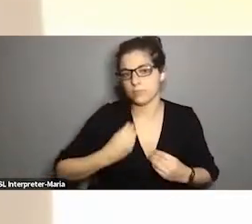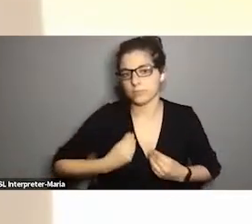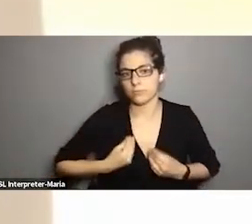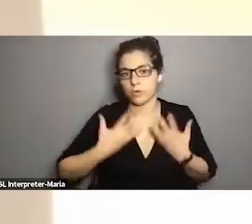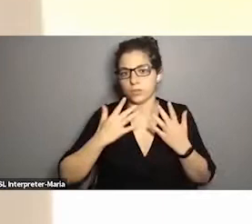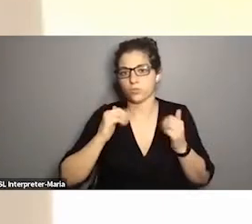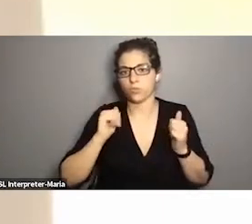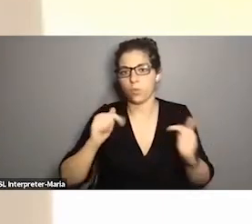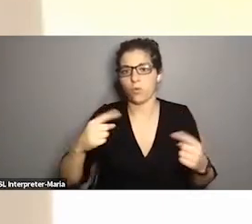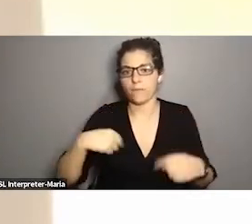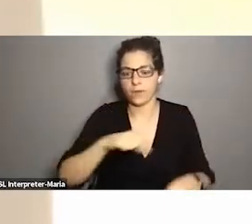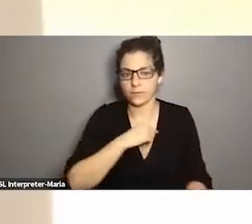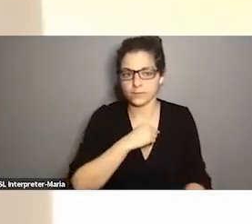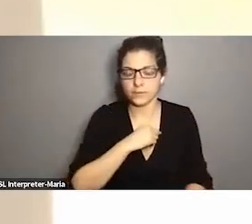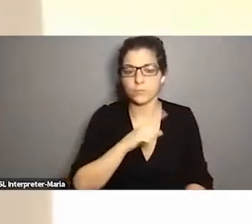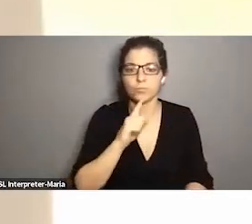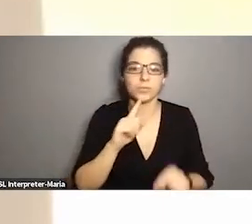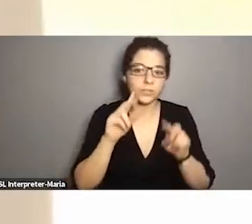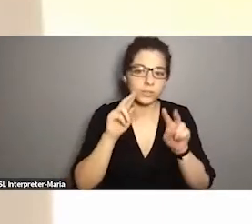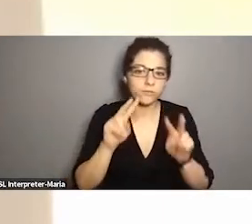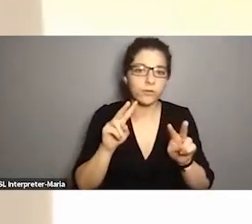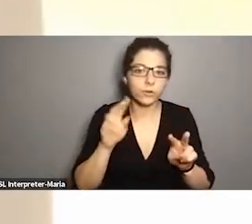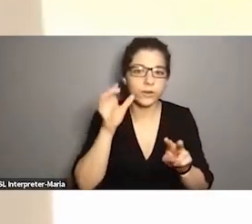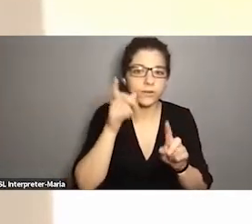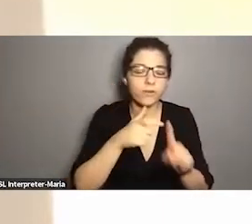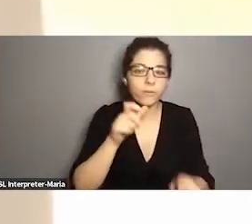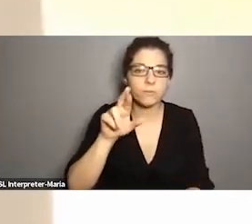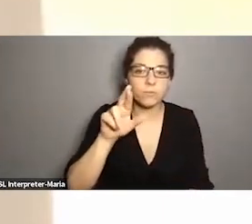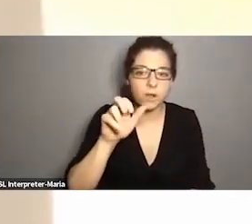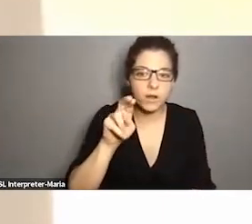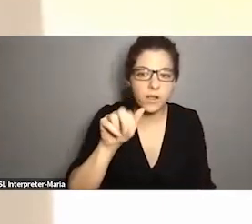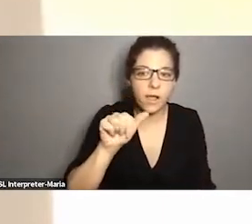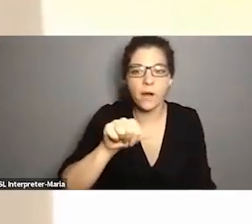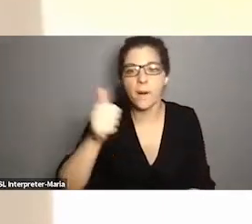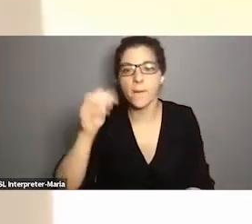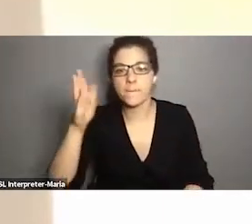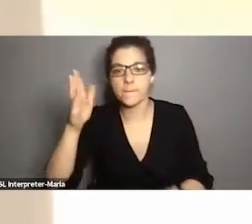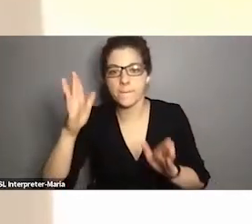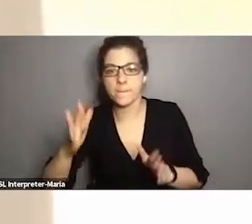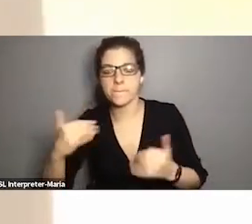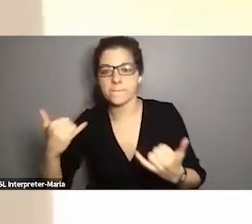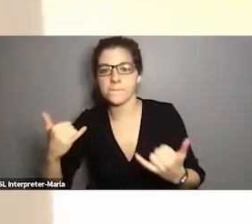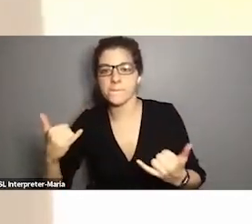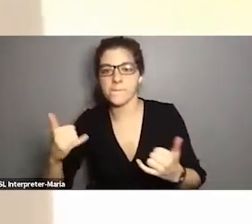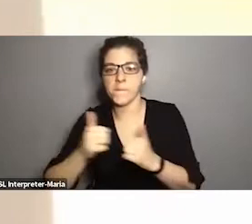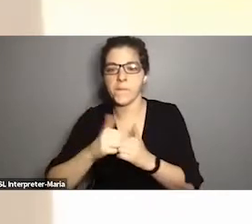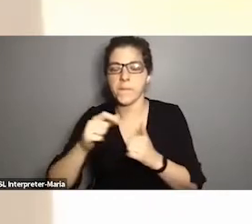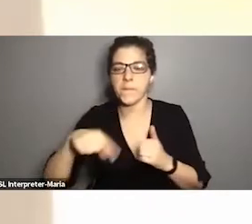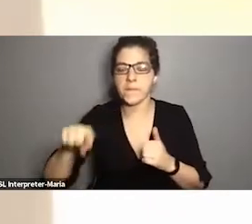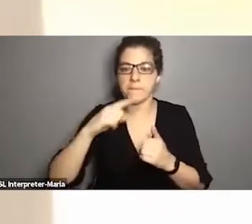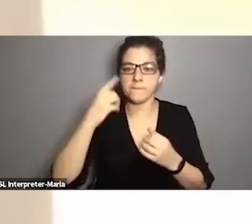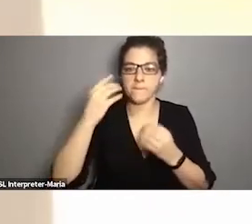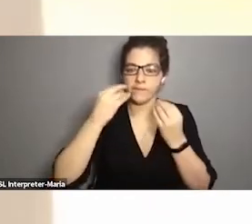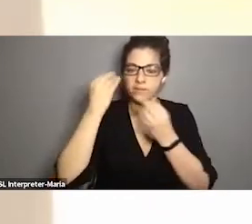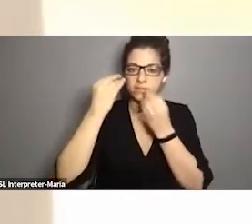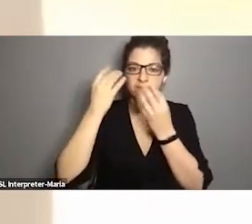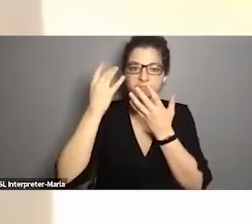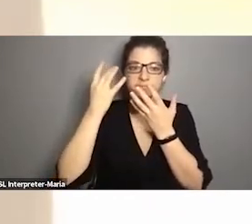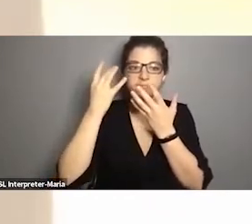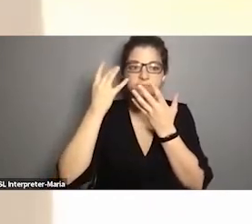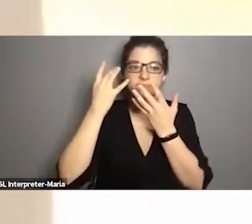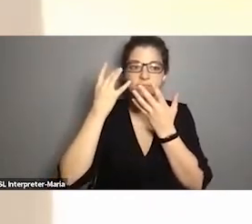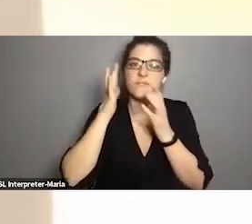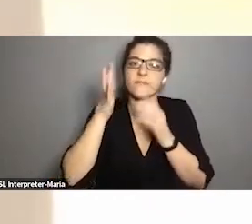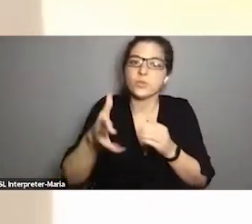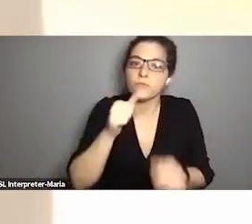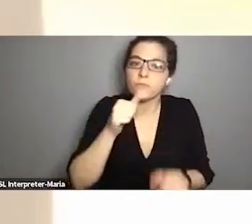of us. I'm really looking forward to hearing from Rania and our other speakers this afternoon about how they are thinking about the future of women in work and